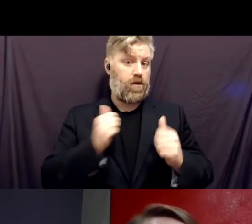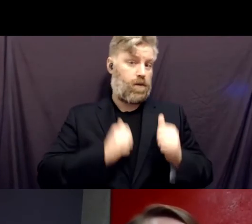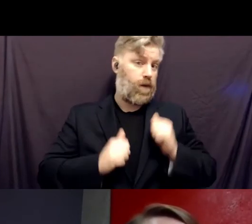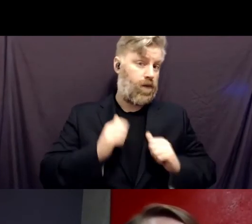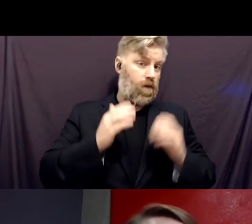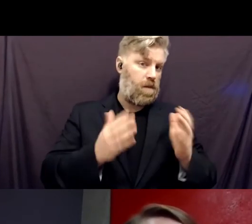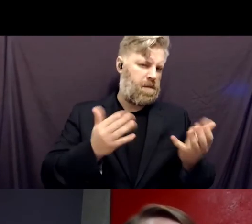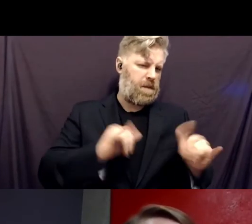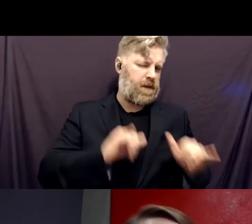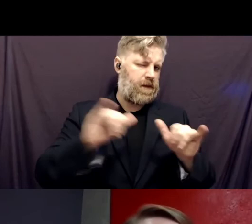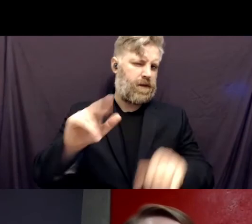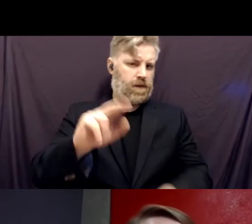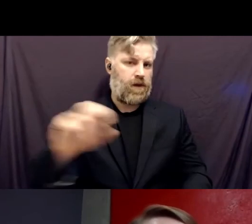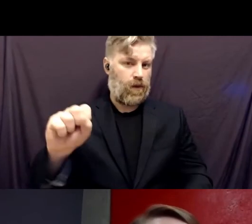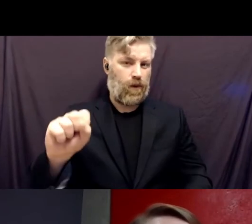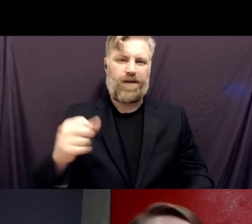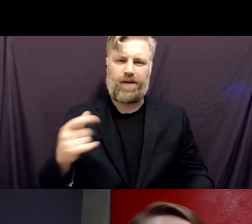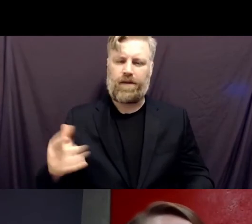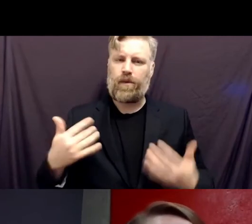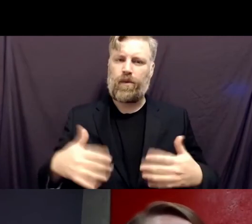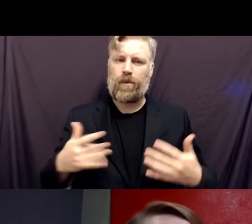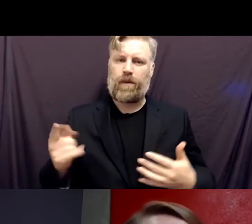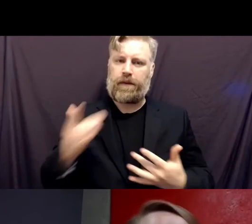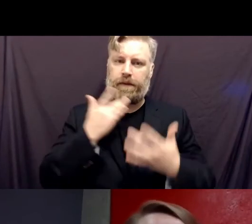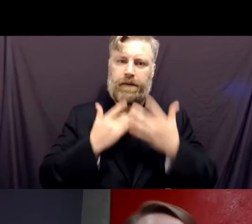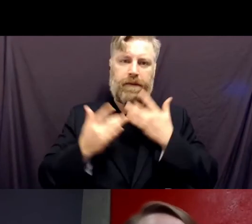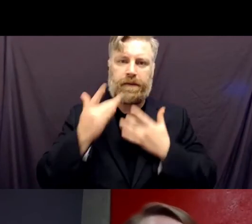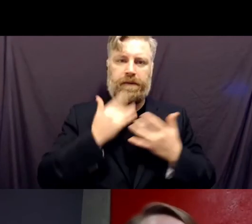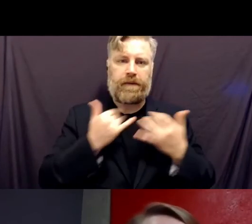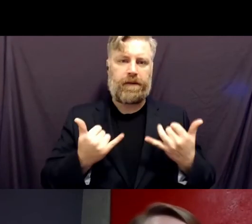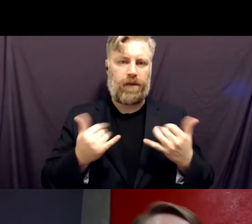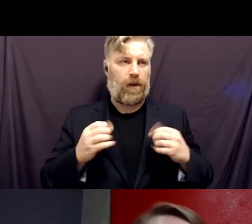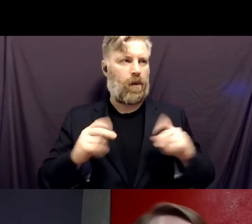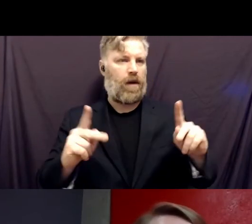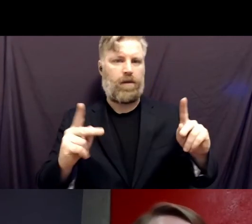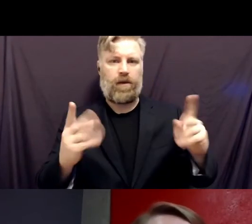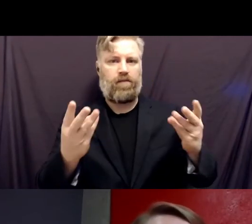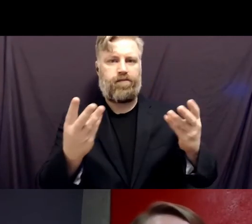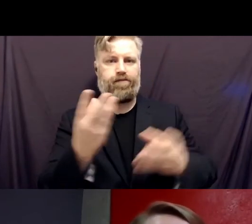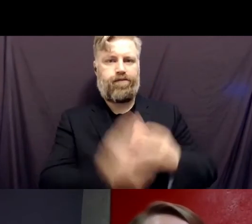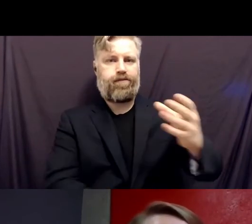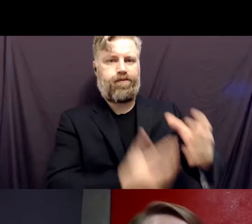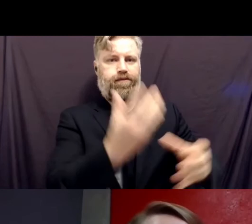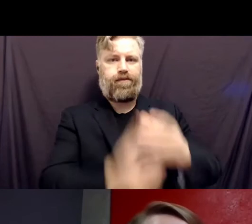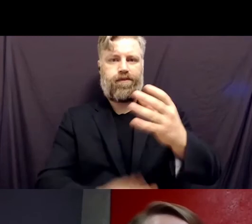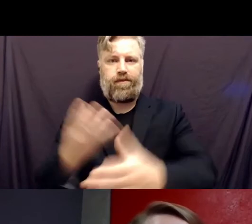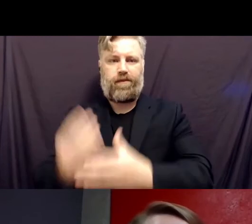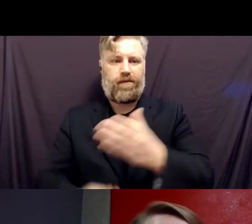country, they are suffering because they have no opportunity to raise money and to present their